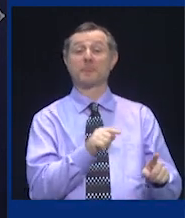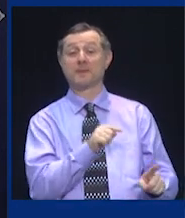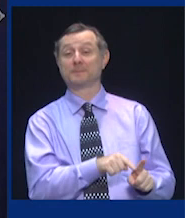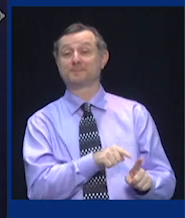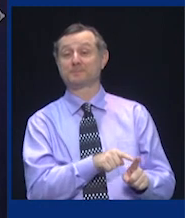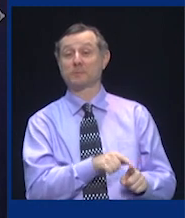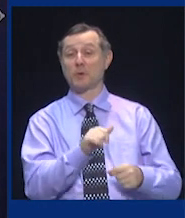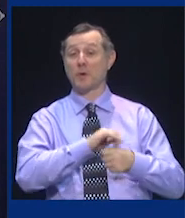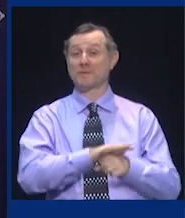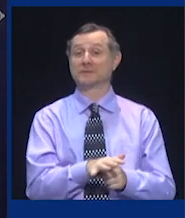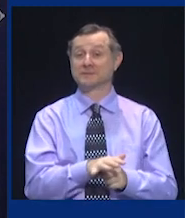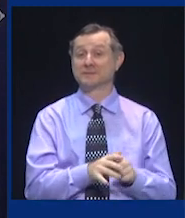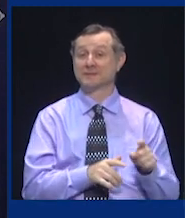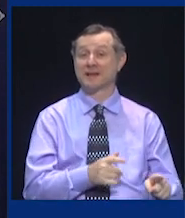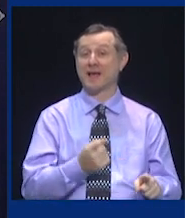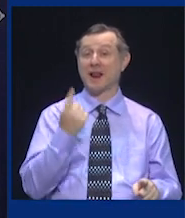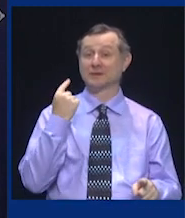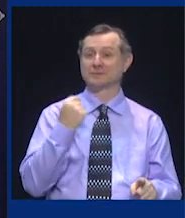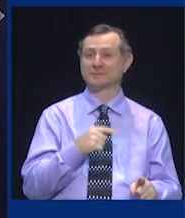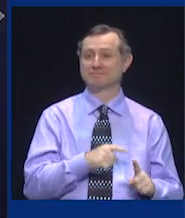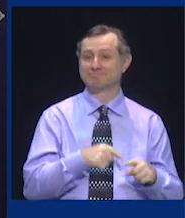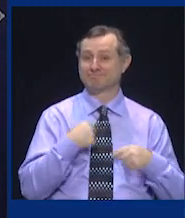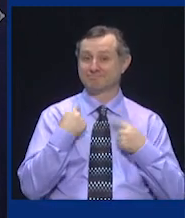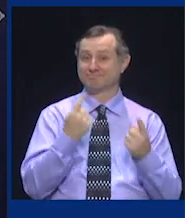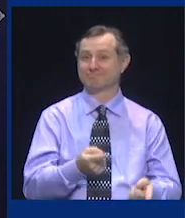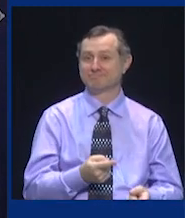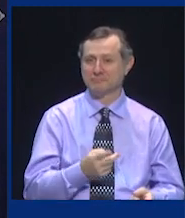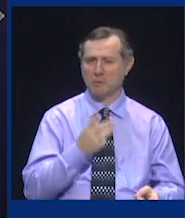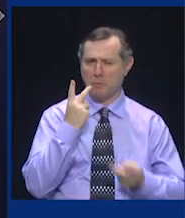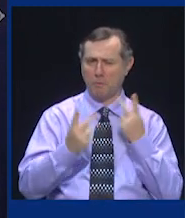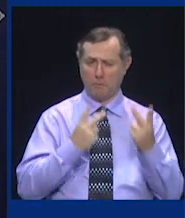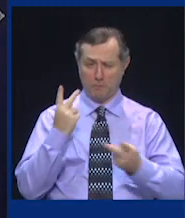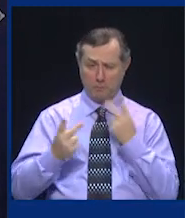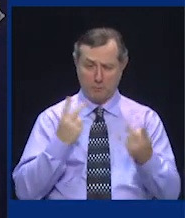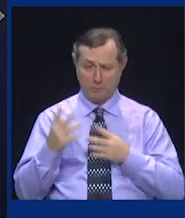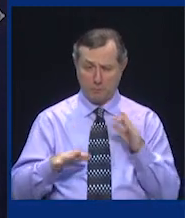movie. We've seen this movie.